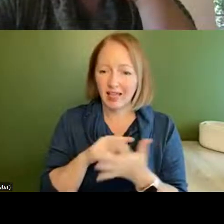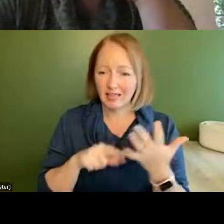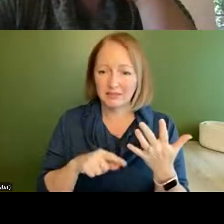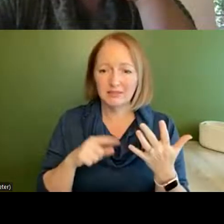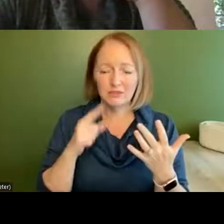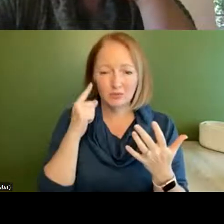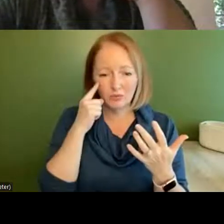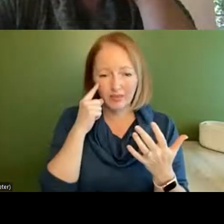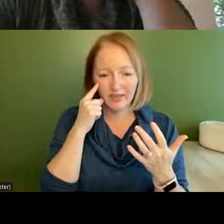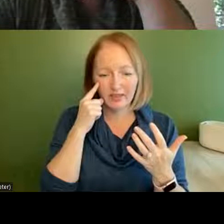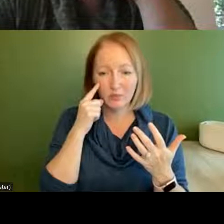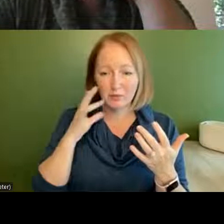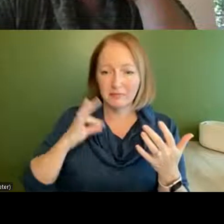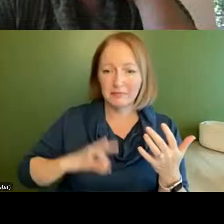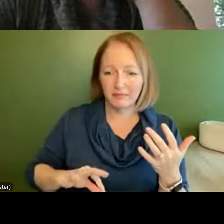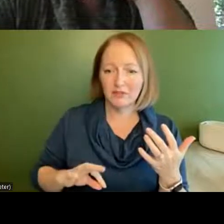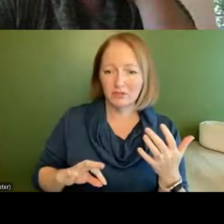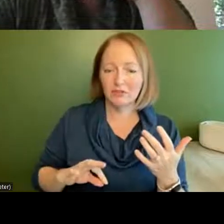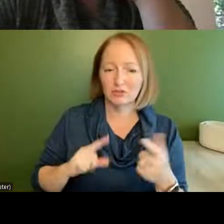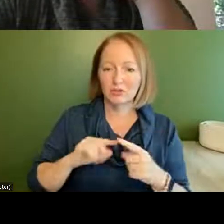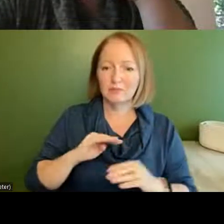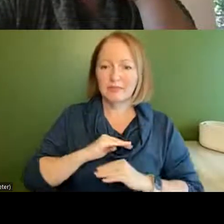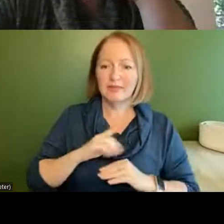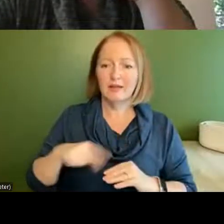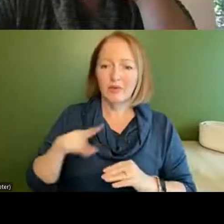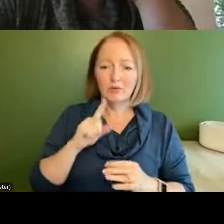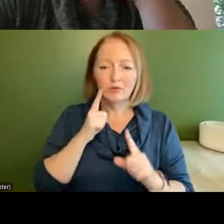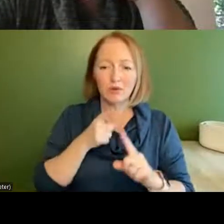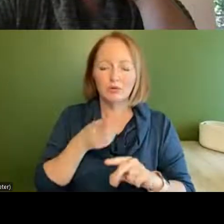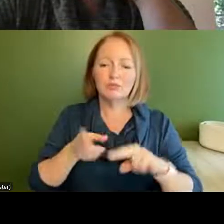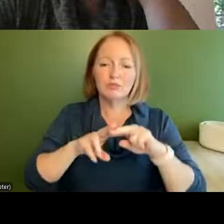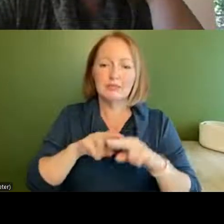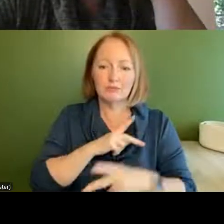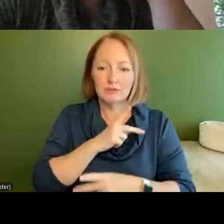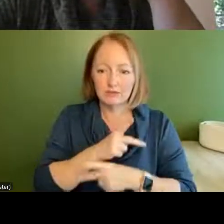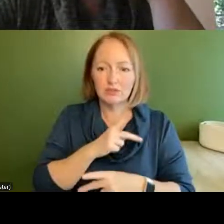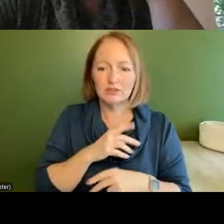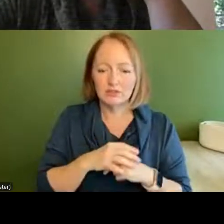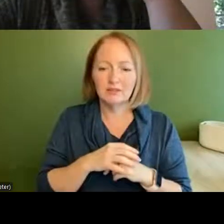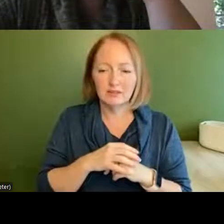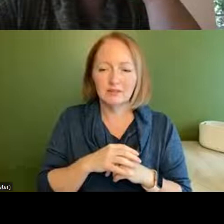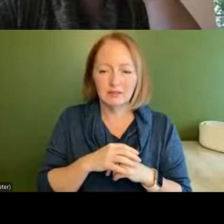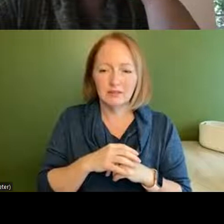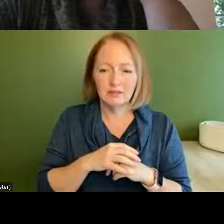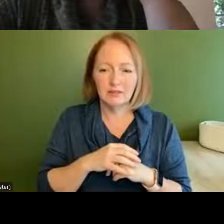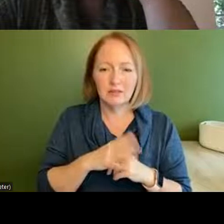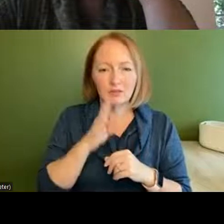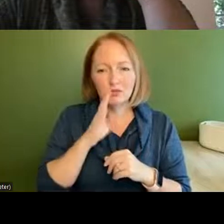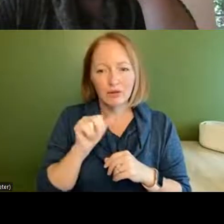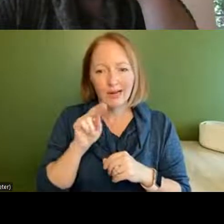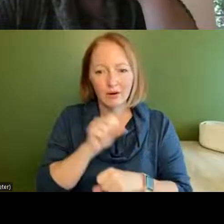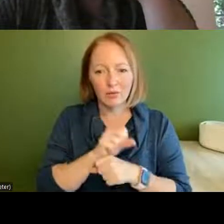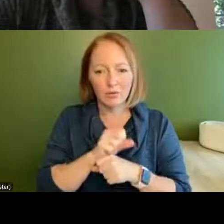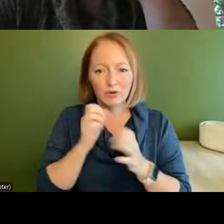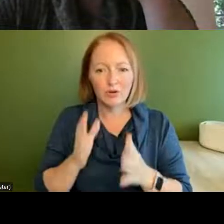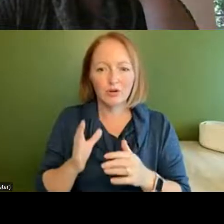be beneficial in order to meet those goals of increasing retention of direct care workers, and